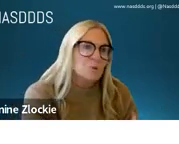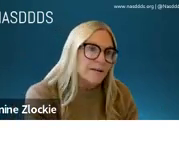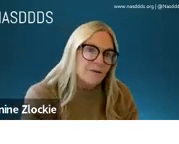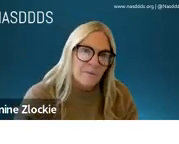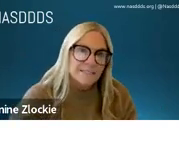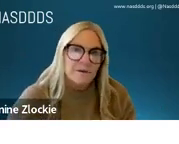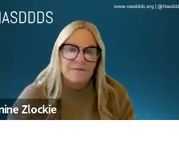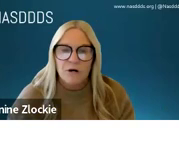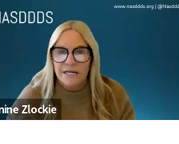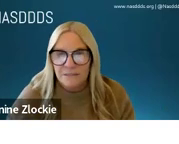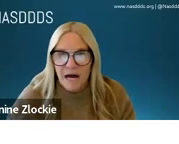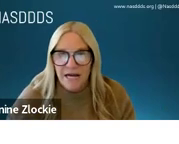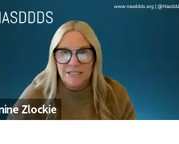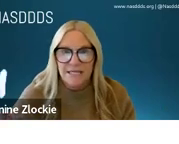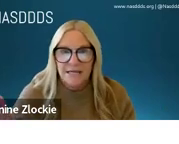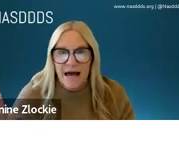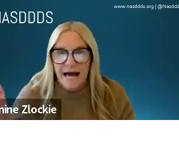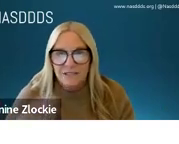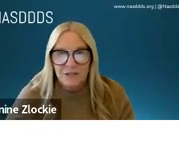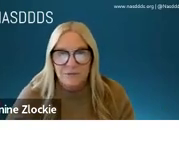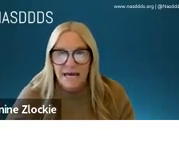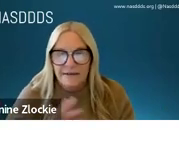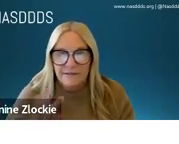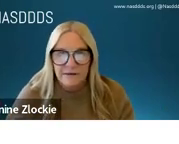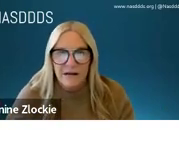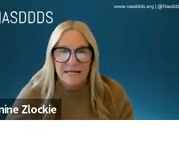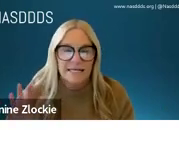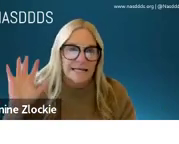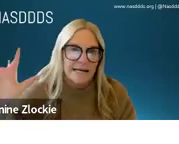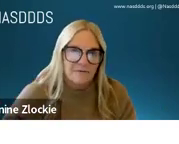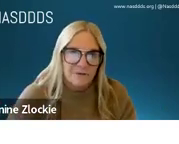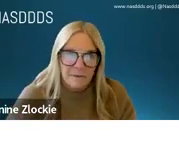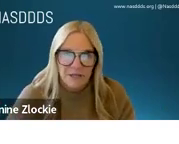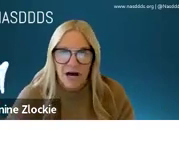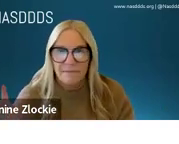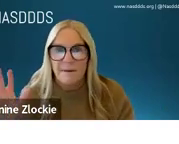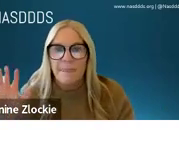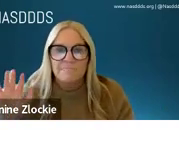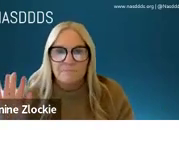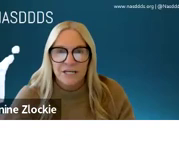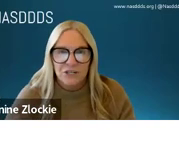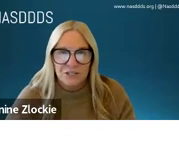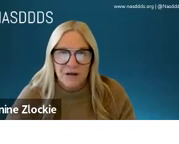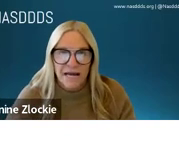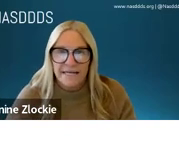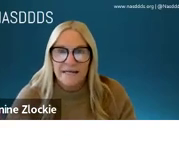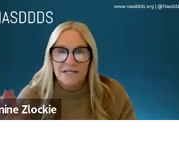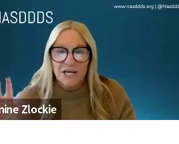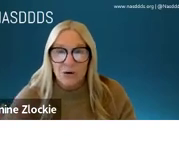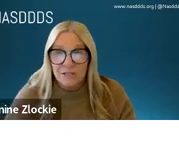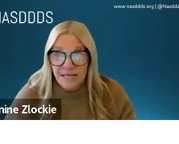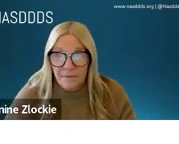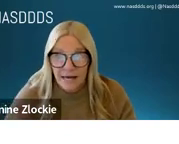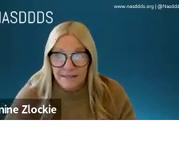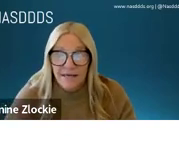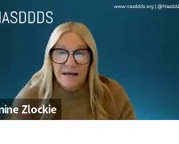state, 24 months before it expires, has to get everything ready, send it out for public comment, make sure it's ready to